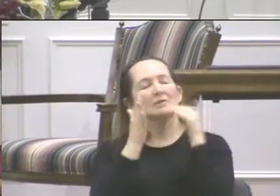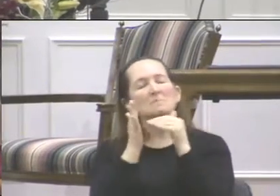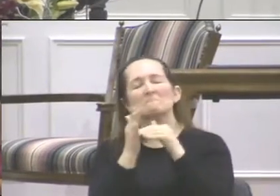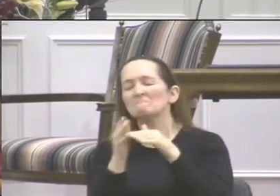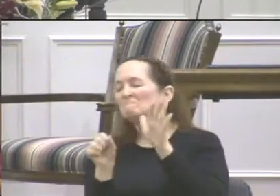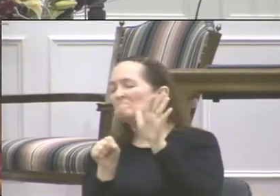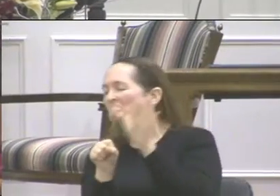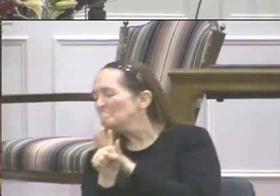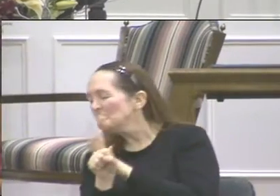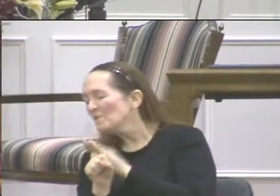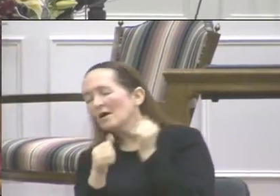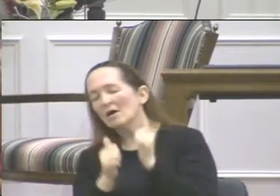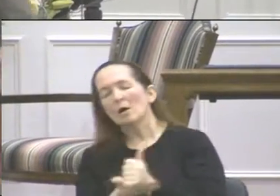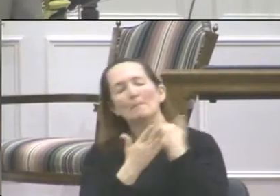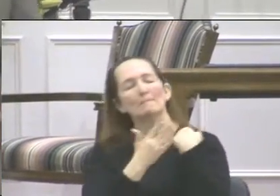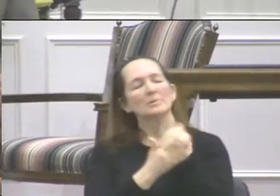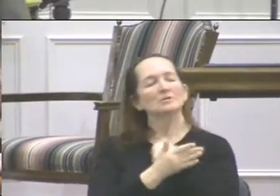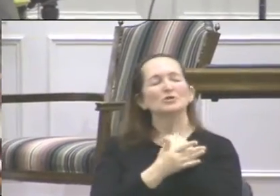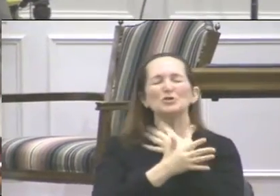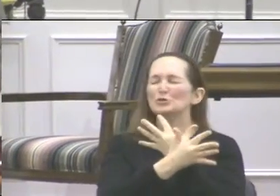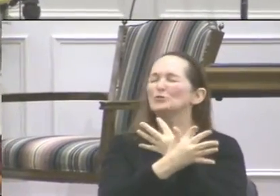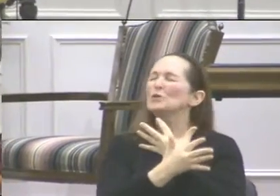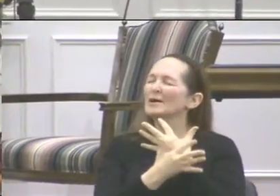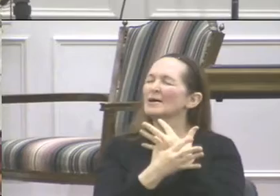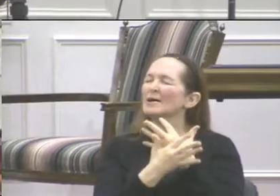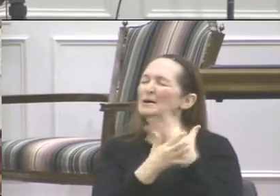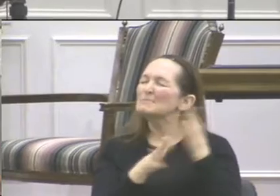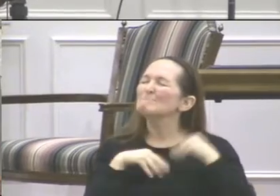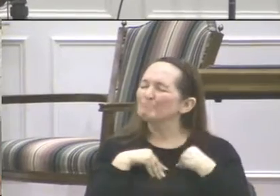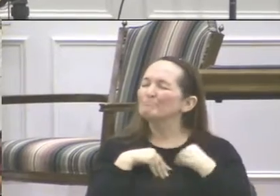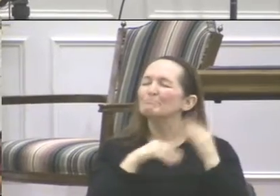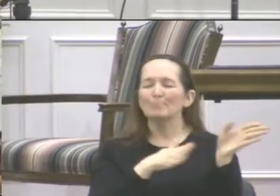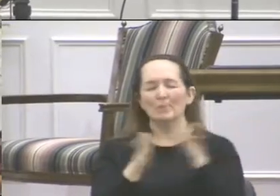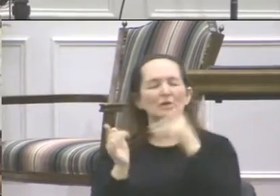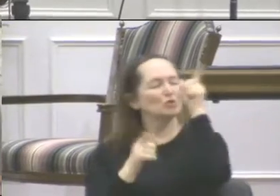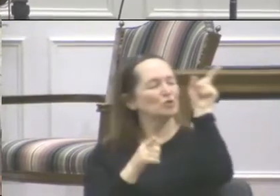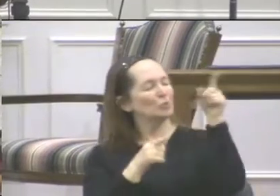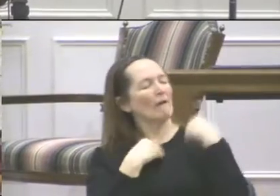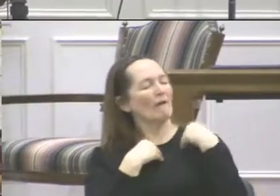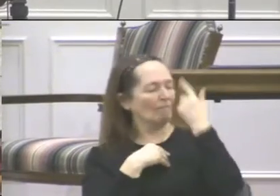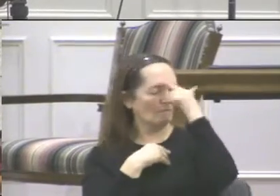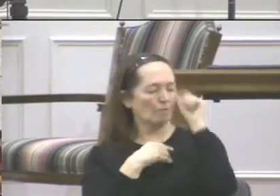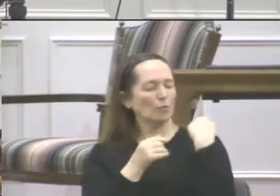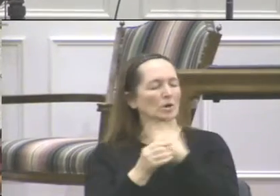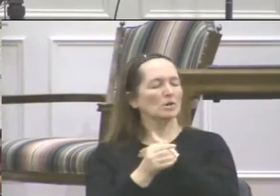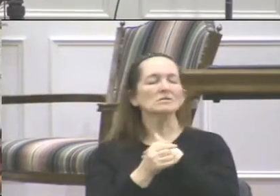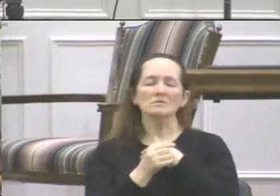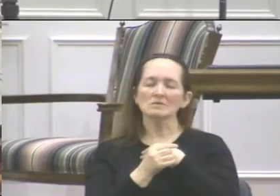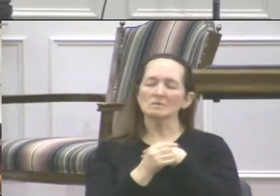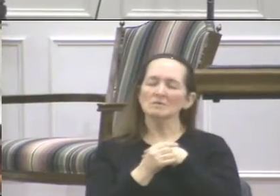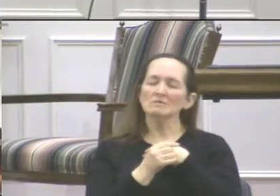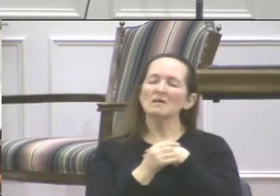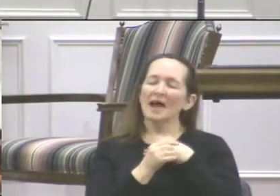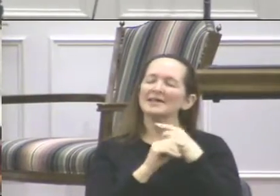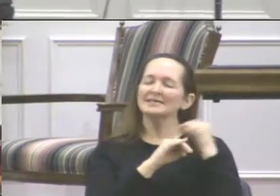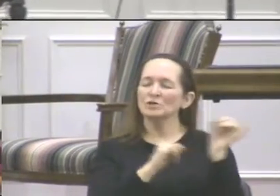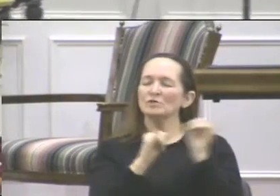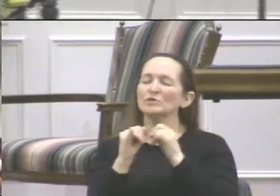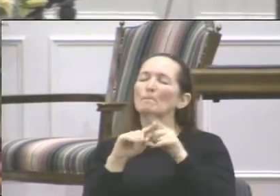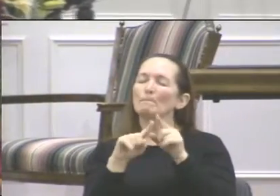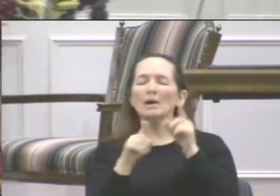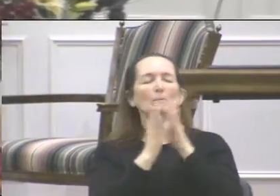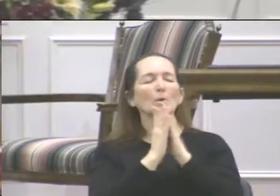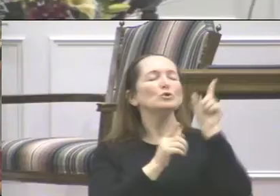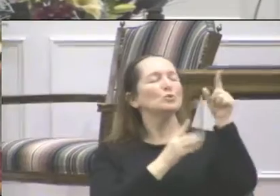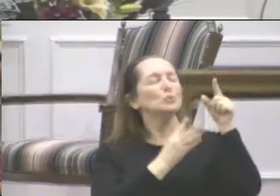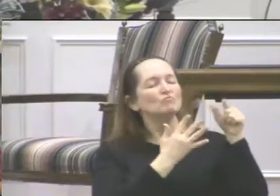fully and help us to embrace plans that you have for us as individuals. But also, Lord, I pray that you would move